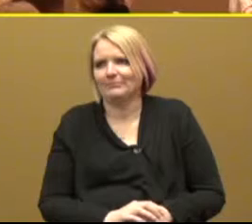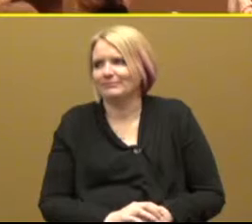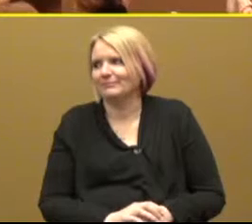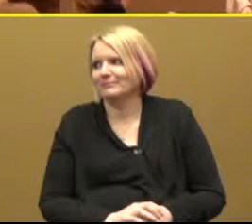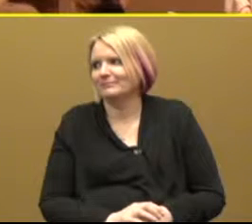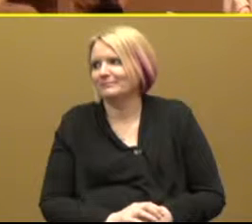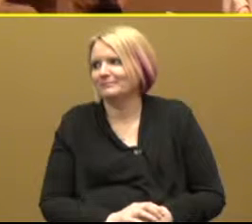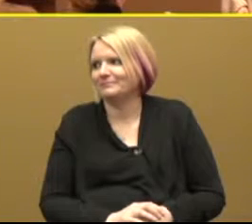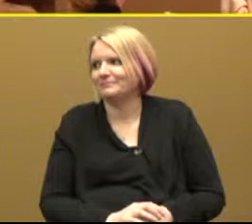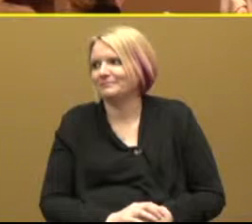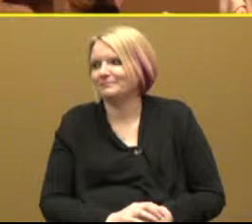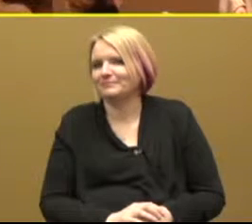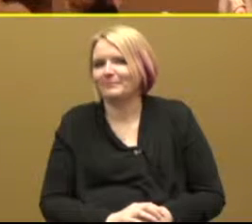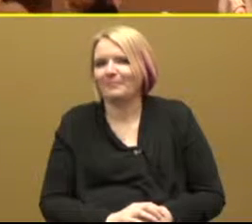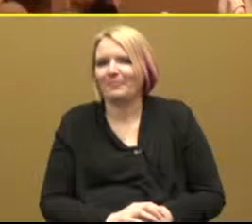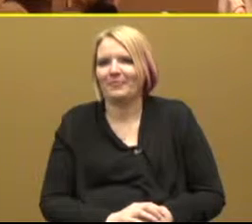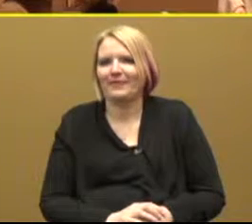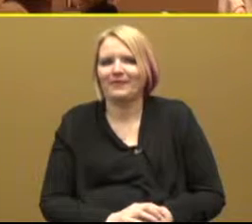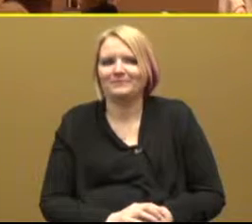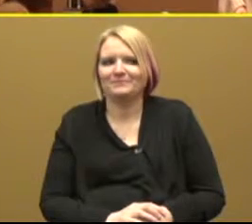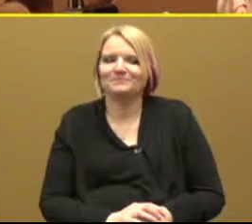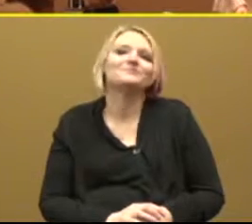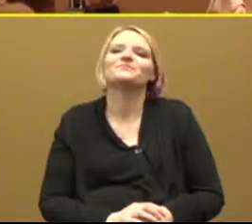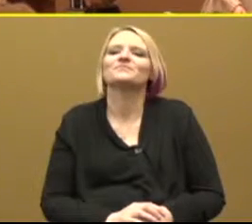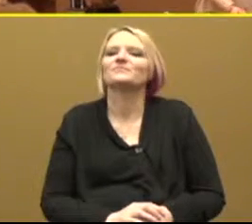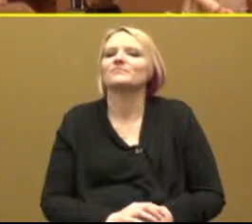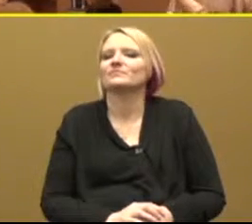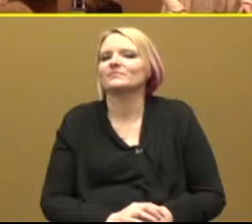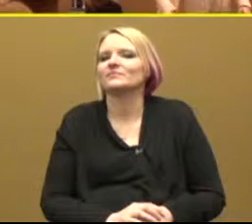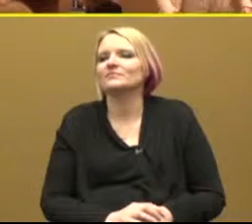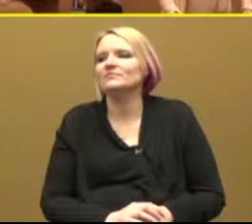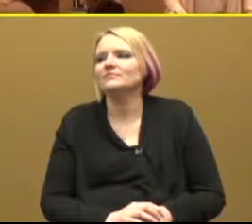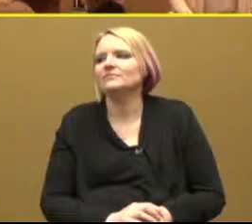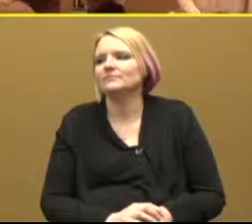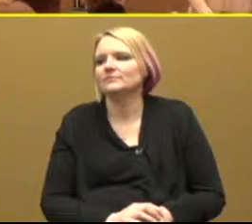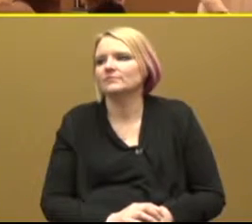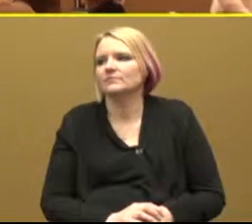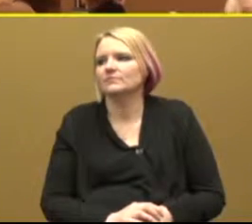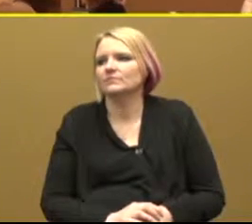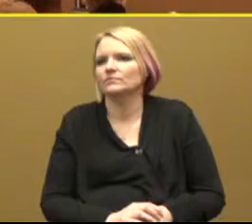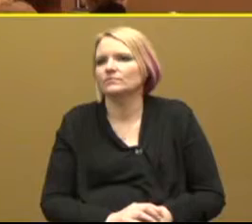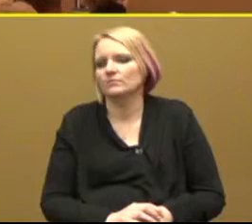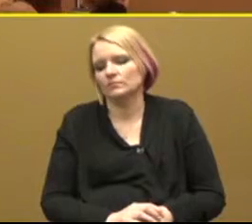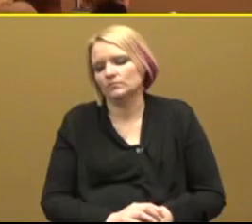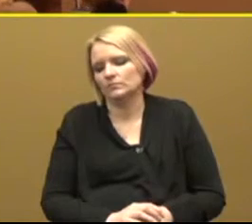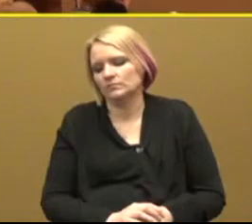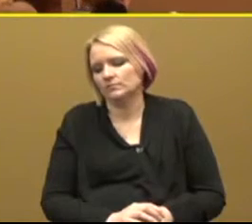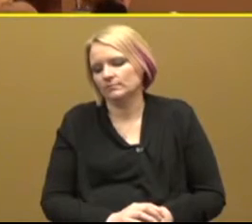Is there a plate back there? Can you grab me a plate? 2 plates?